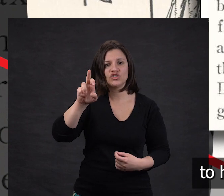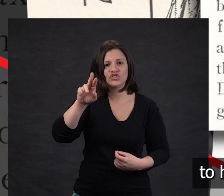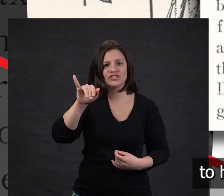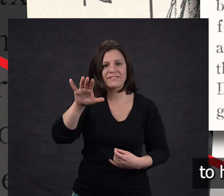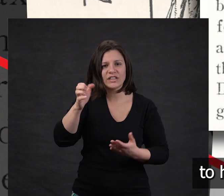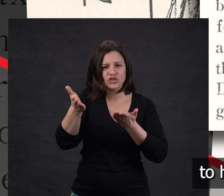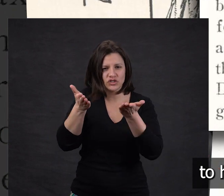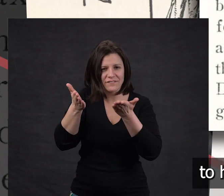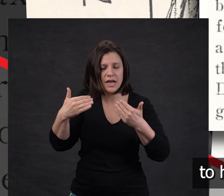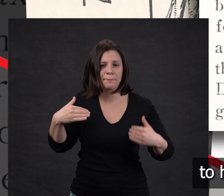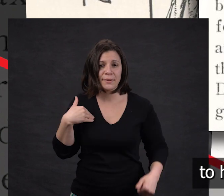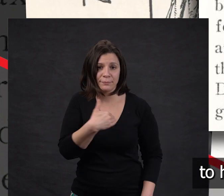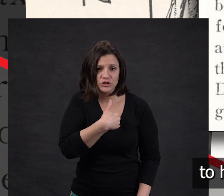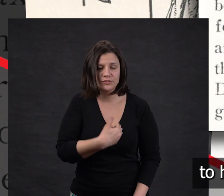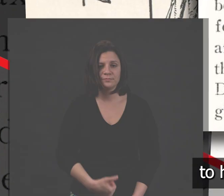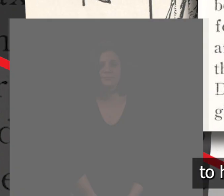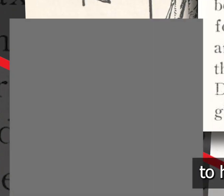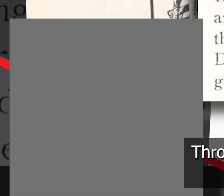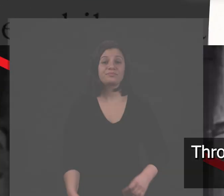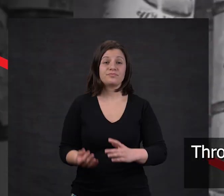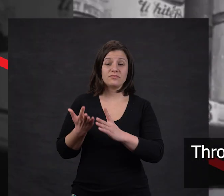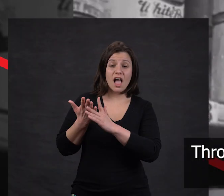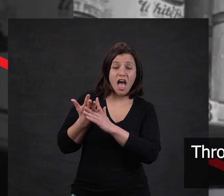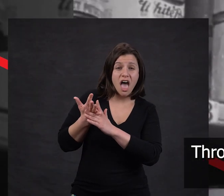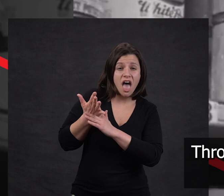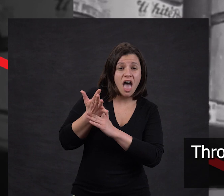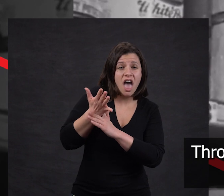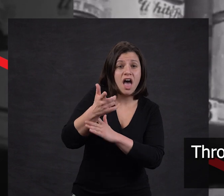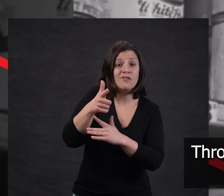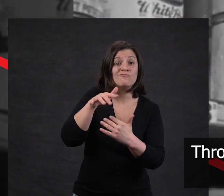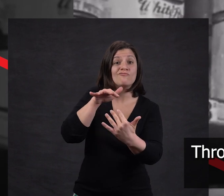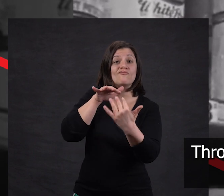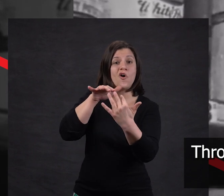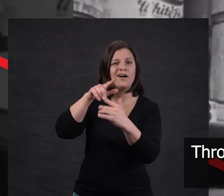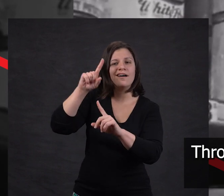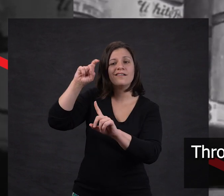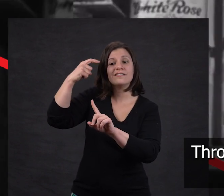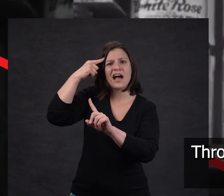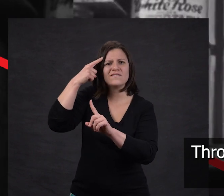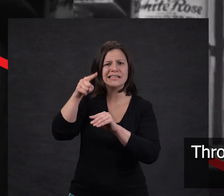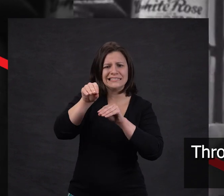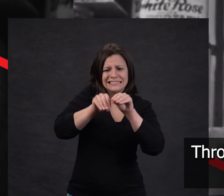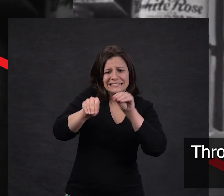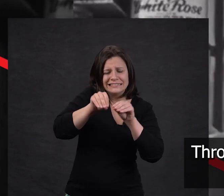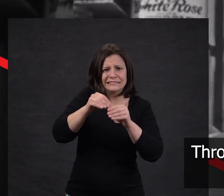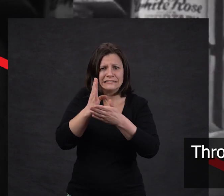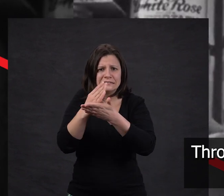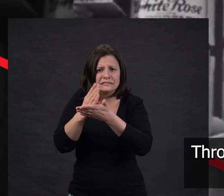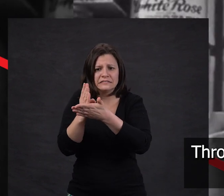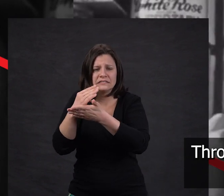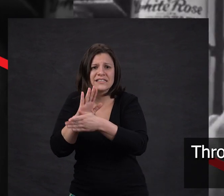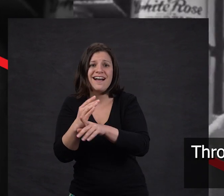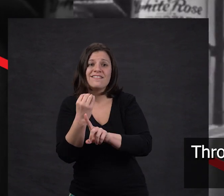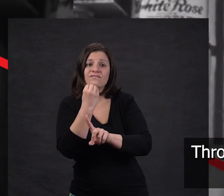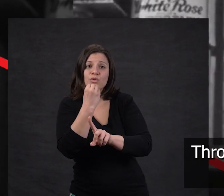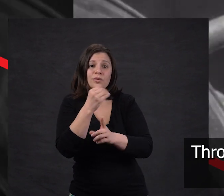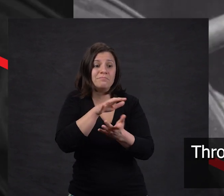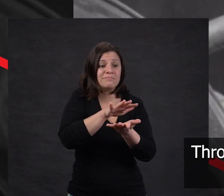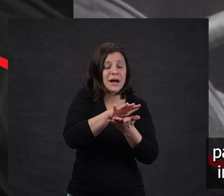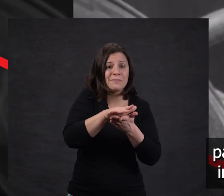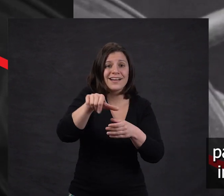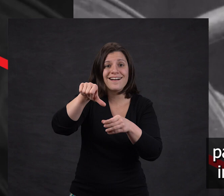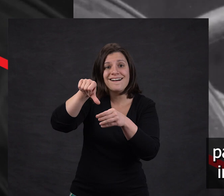Archival film, canned goods, gasoline, ration tickets. Throughout the war, government rations on food, paper, gasoline, and